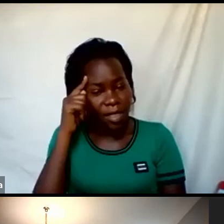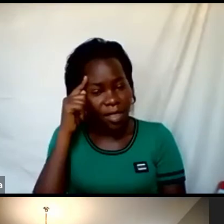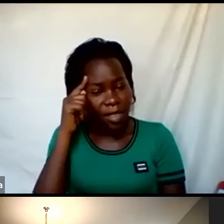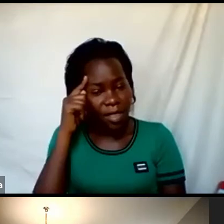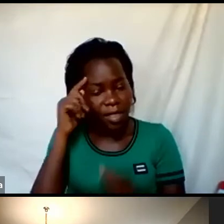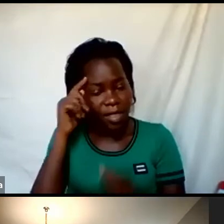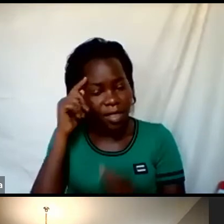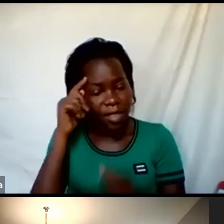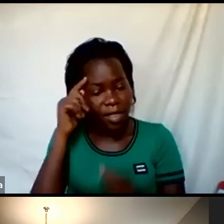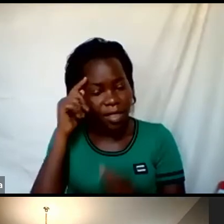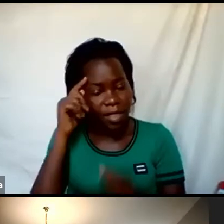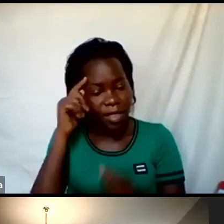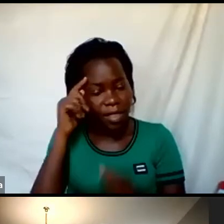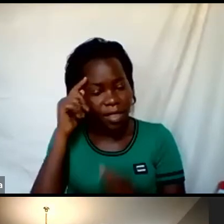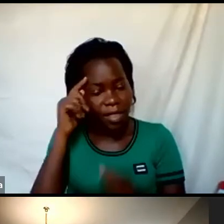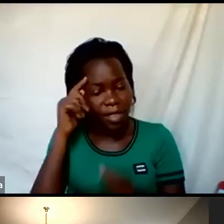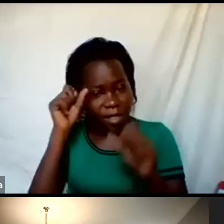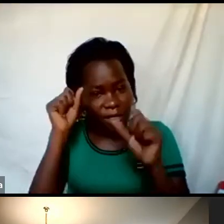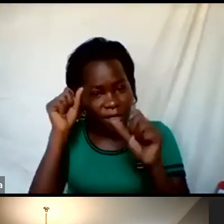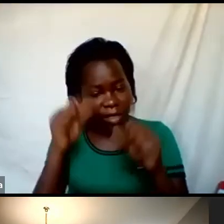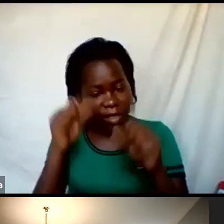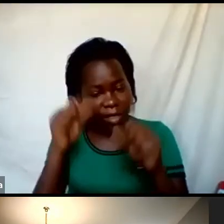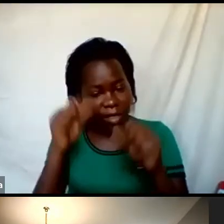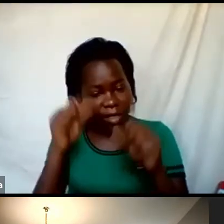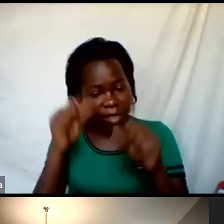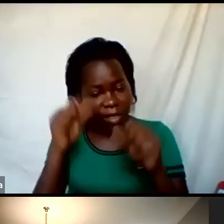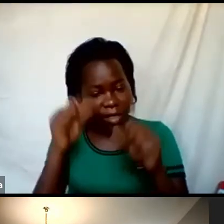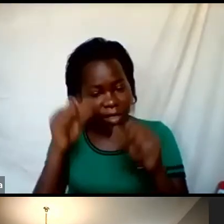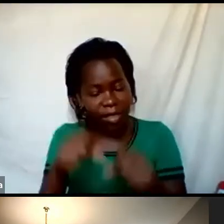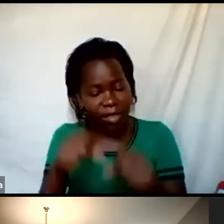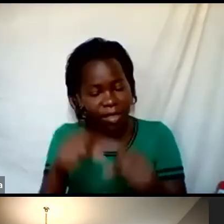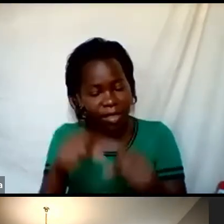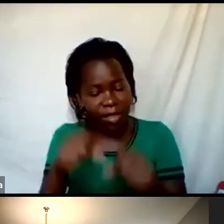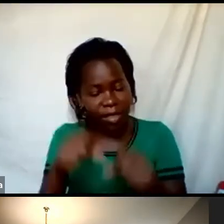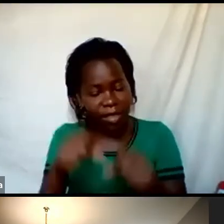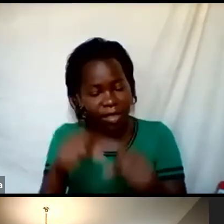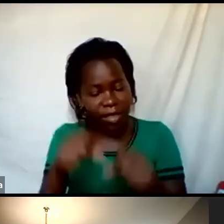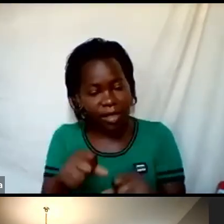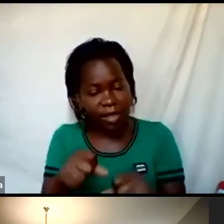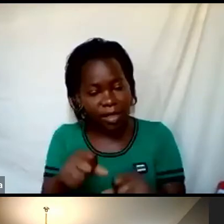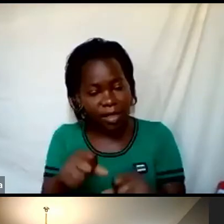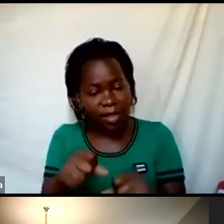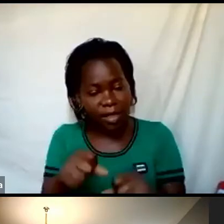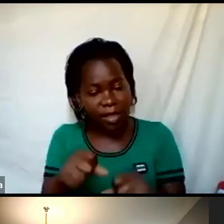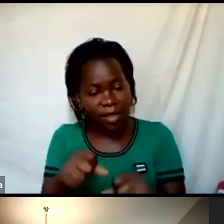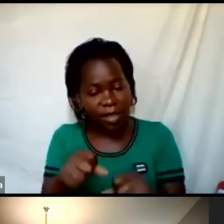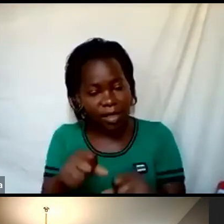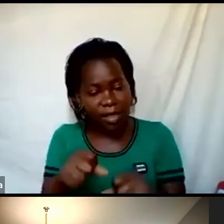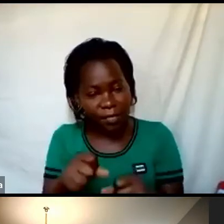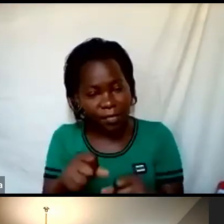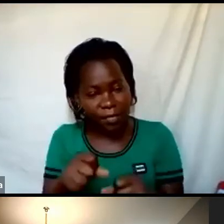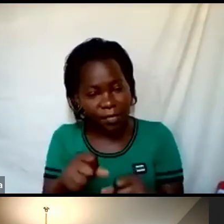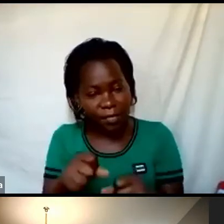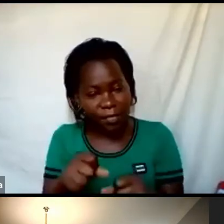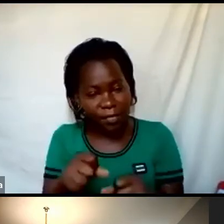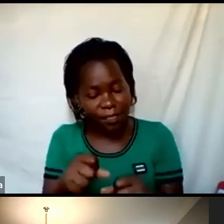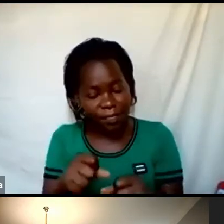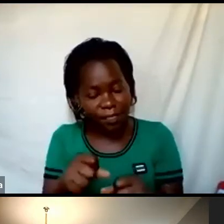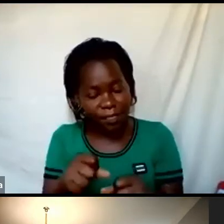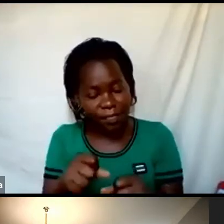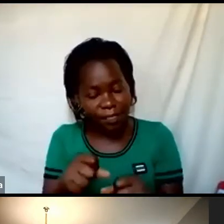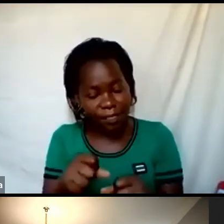there to be able to interact with UNBS. But one thing I'll tell them is they are a very responsive body.